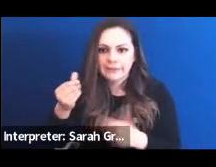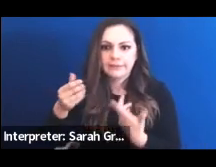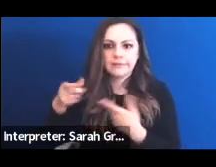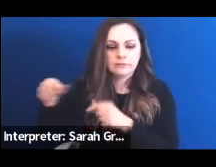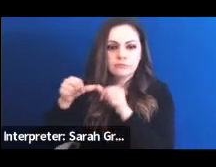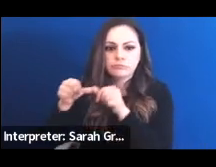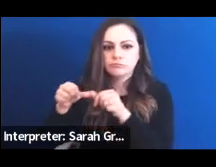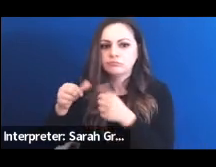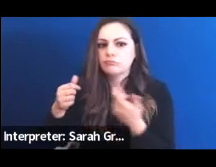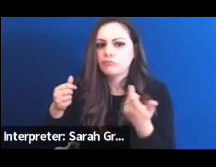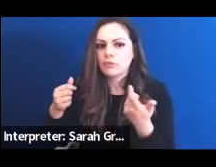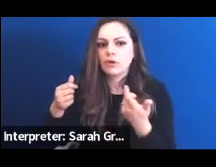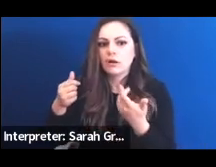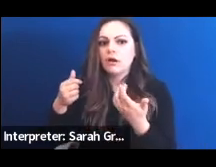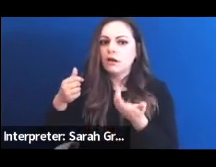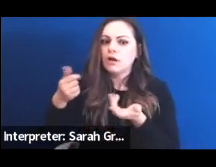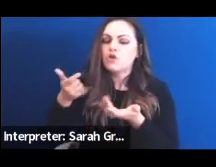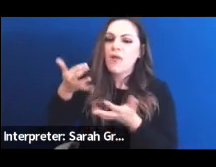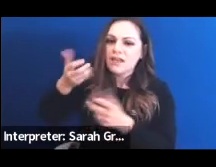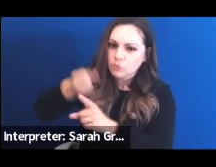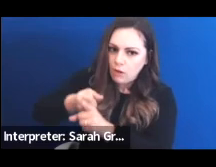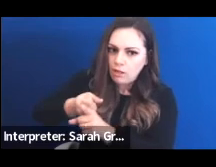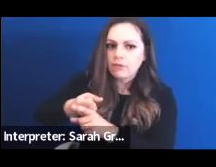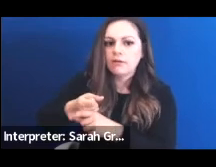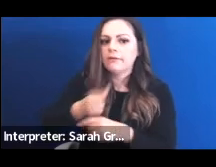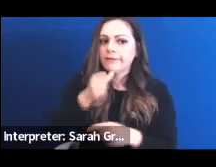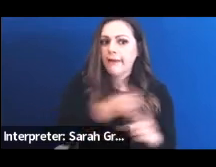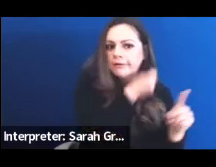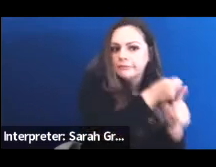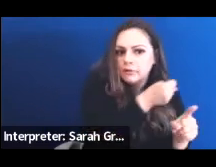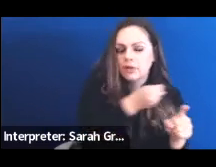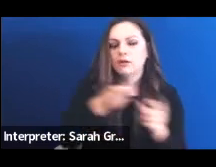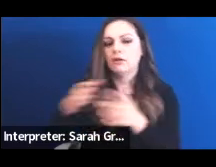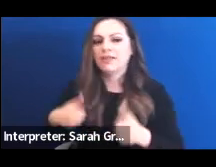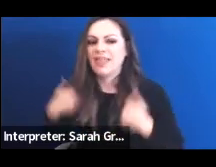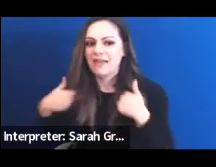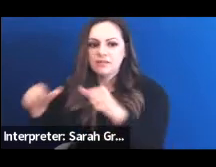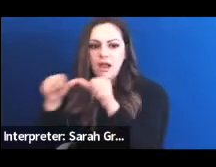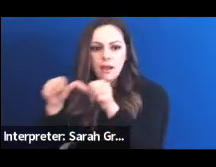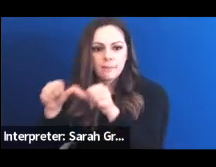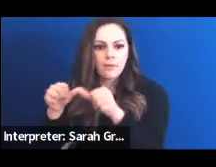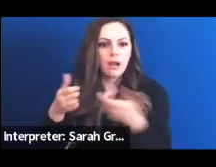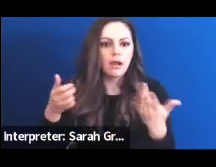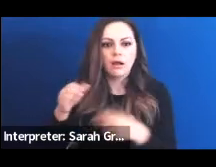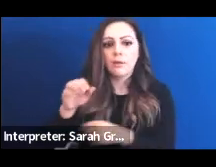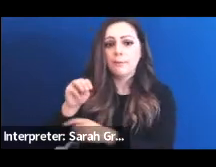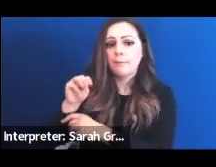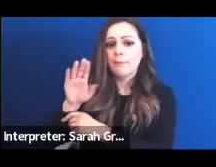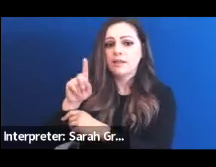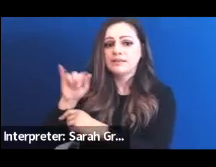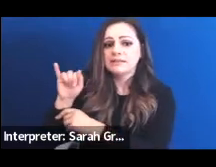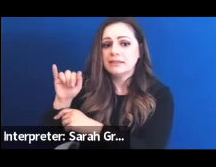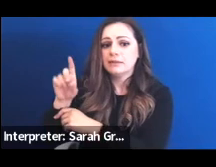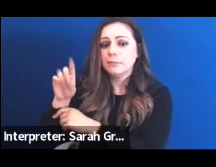episodes. The treatment is multimodal. In other words, there's not just one kind of treatment. And the response is